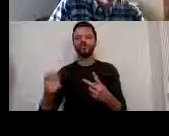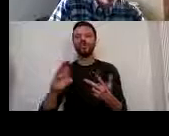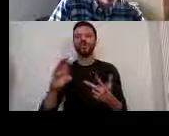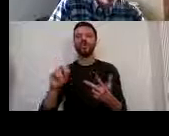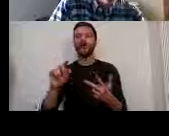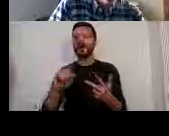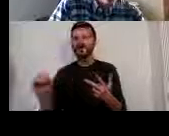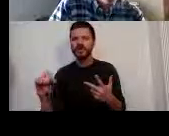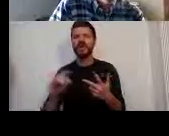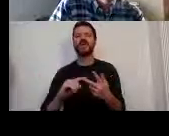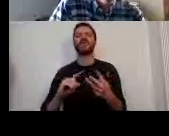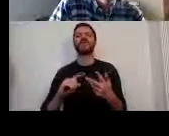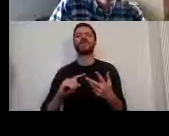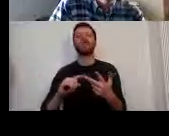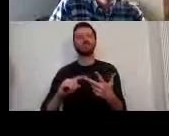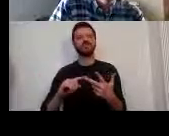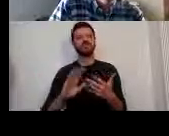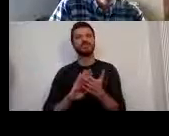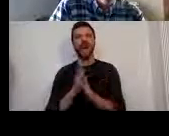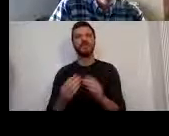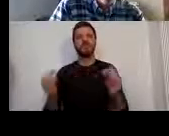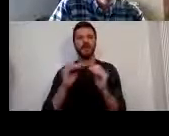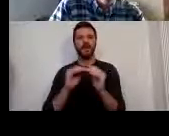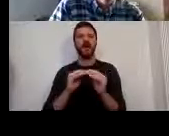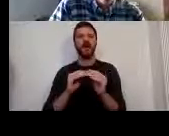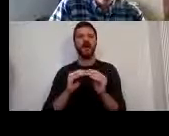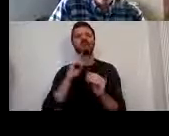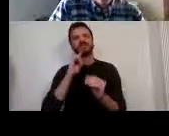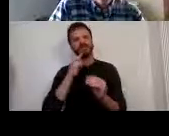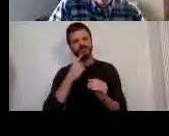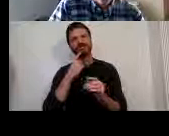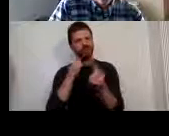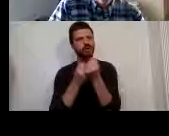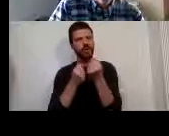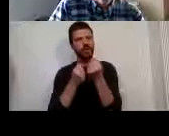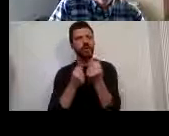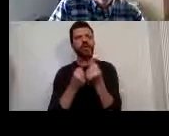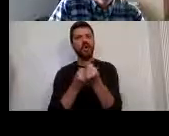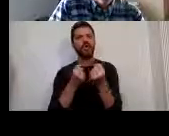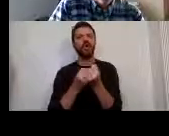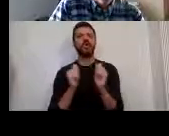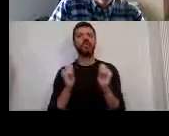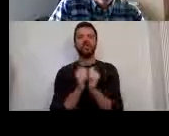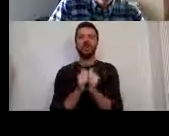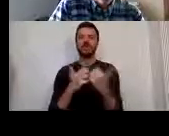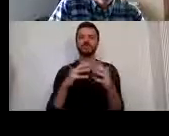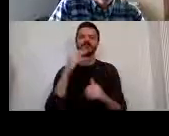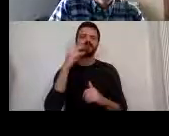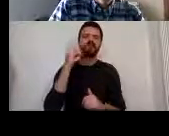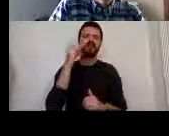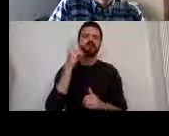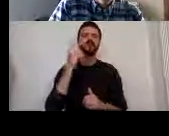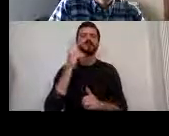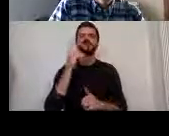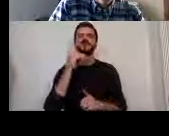that it's going to take some pretty intensive kind of support from experienced physicians like Randy, kind of working